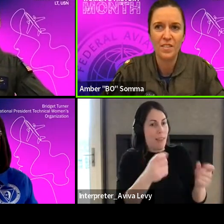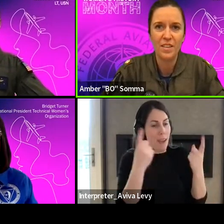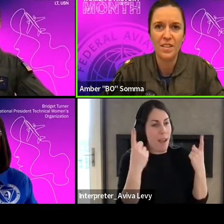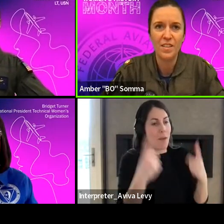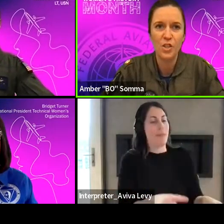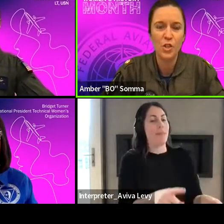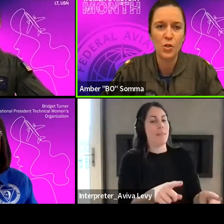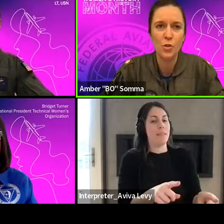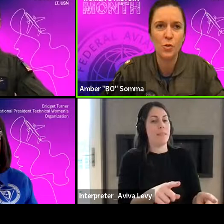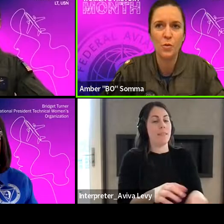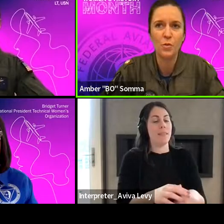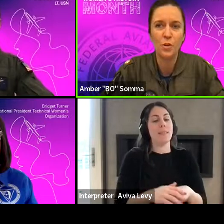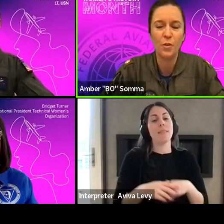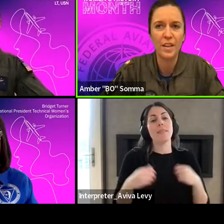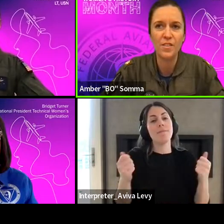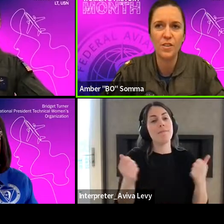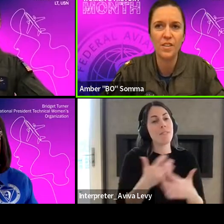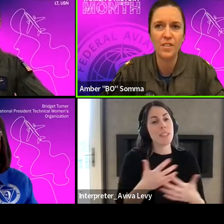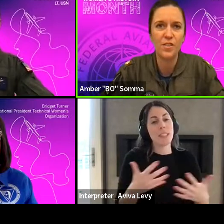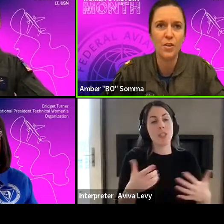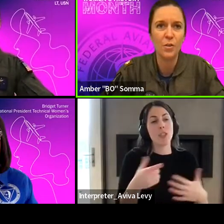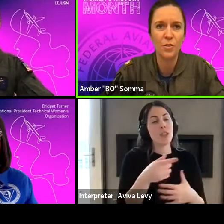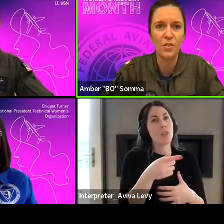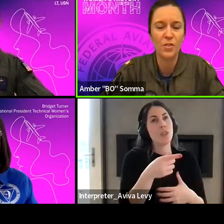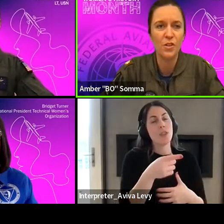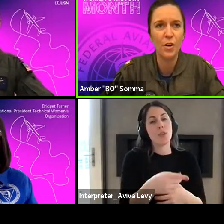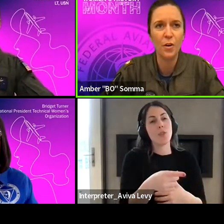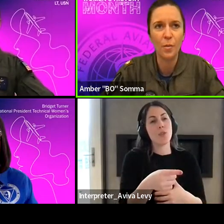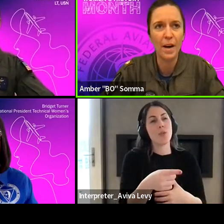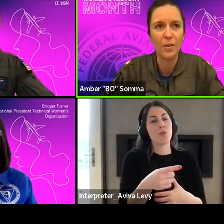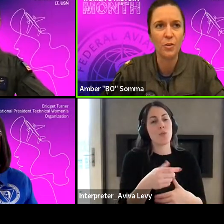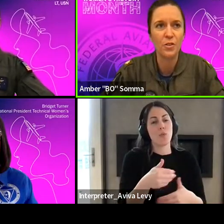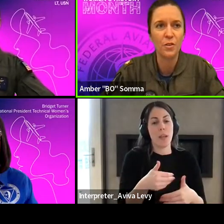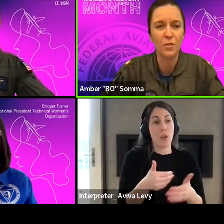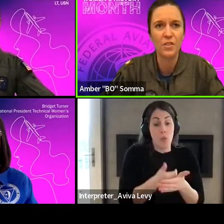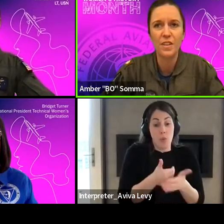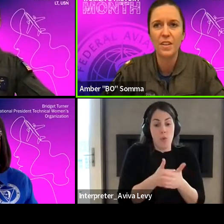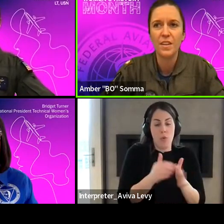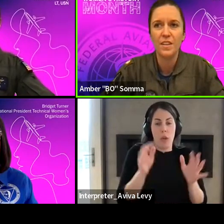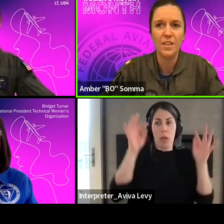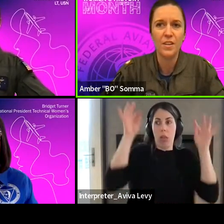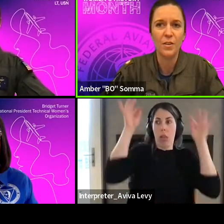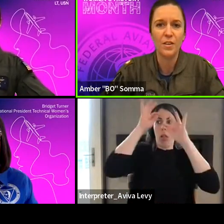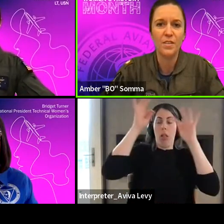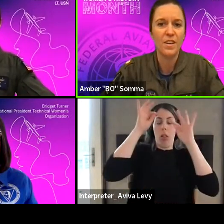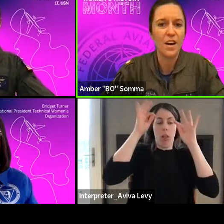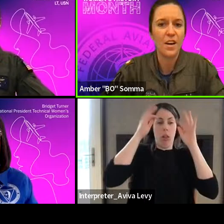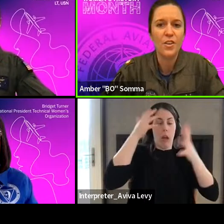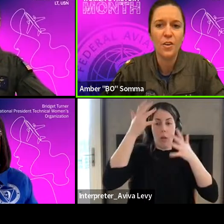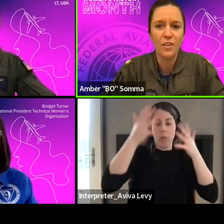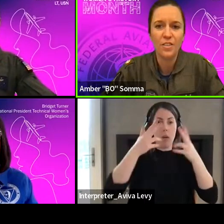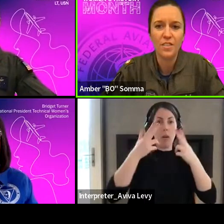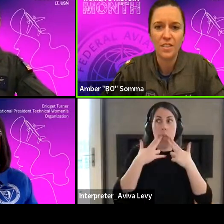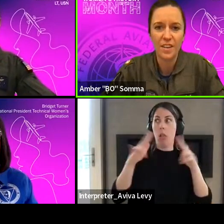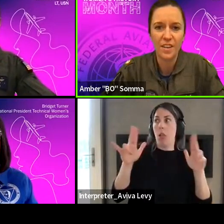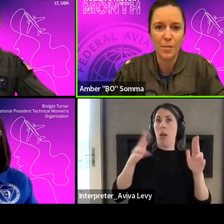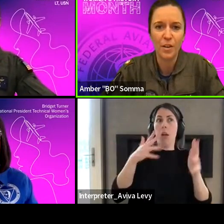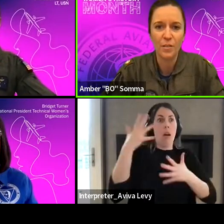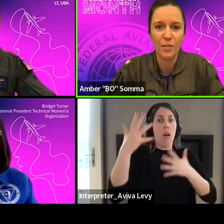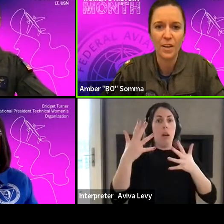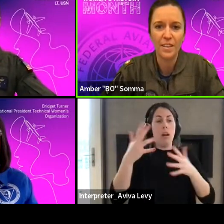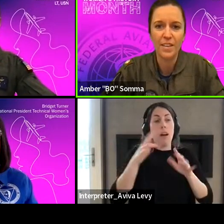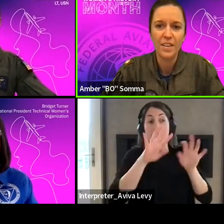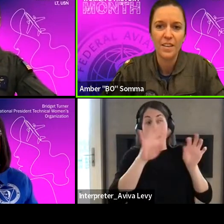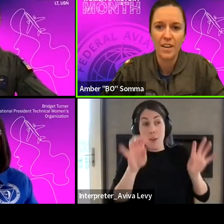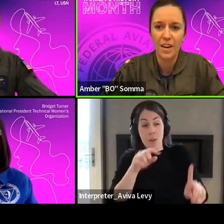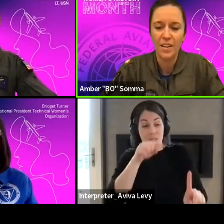the things that you going into it don't know about or don't, you know, the unknown is the scary